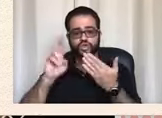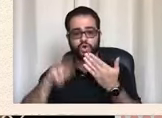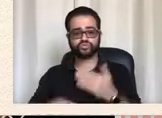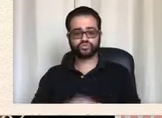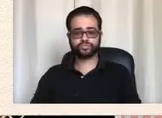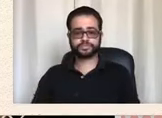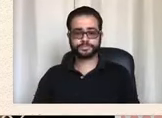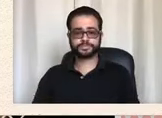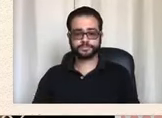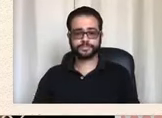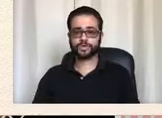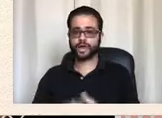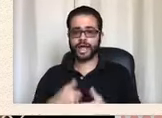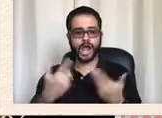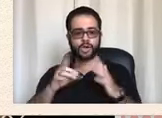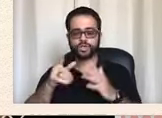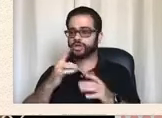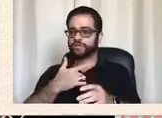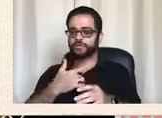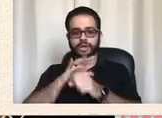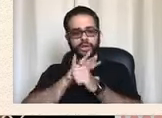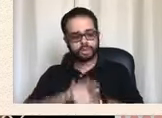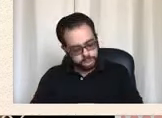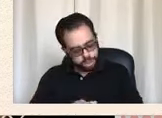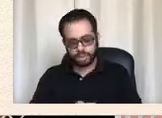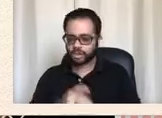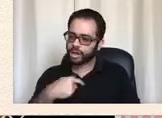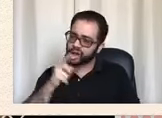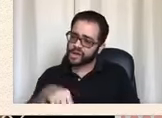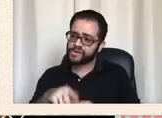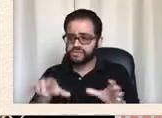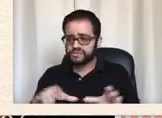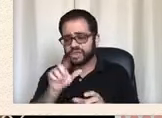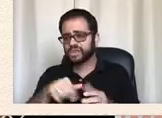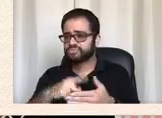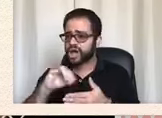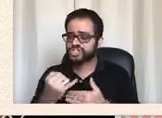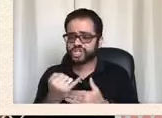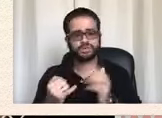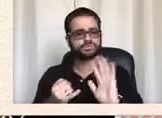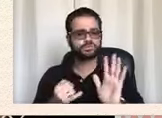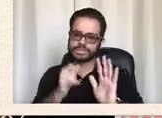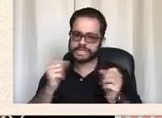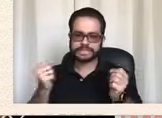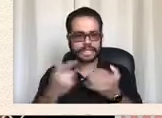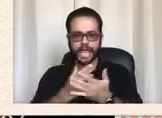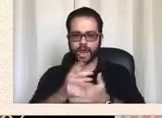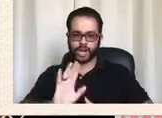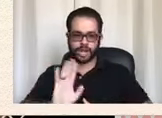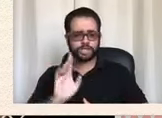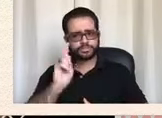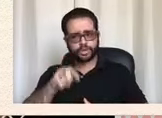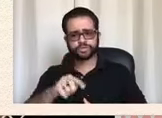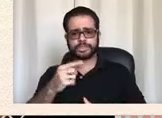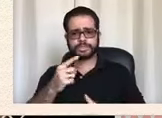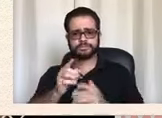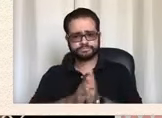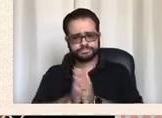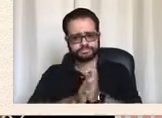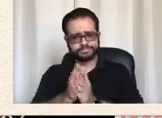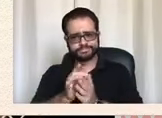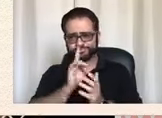So I don't want you to get bogged down in the idea of, oh, I got to do this project. It's not supposed to be scary. It's supposed to be something that you really want to do,